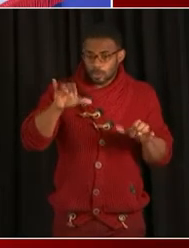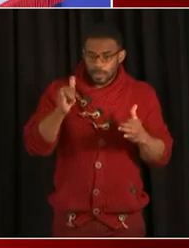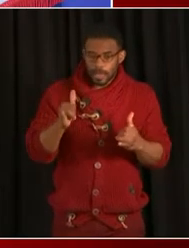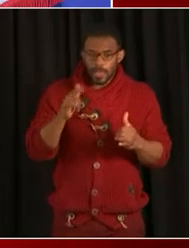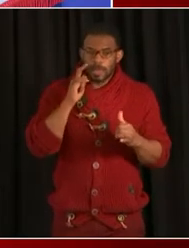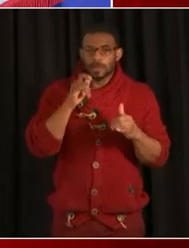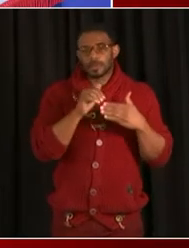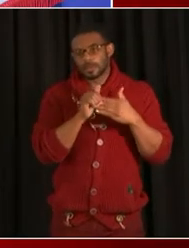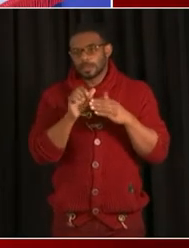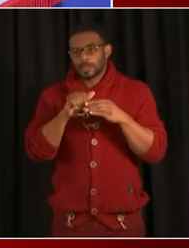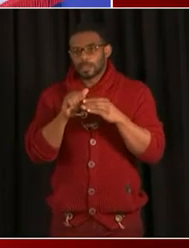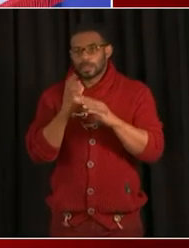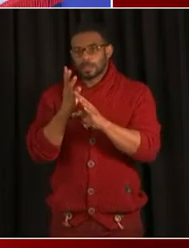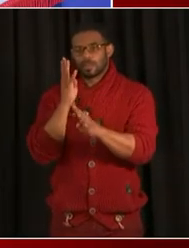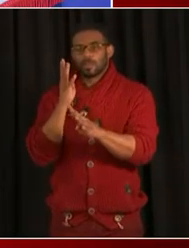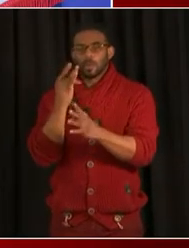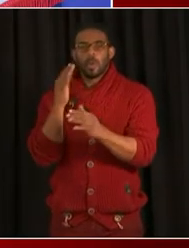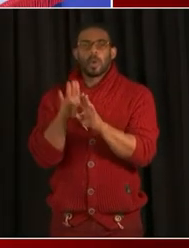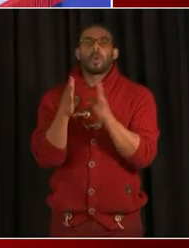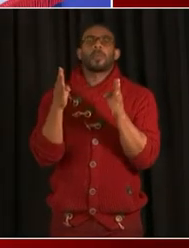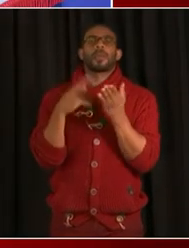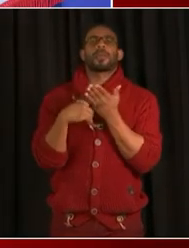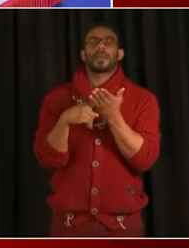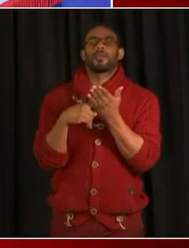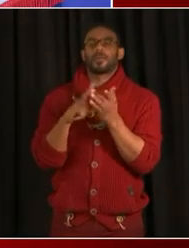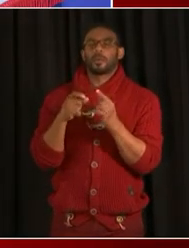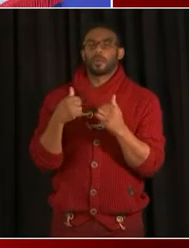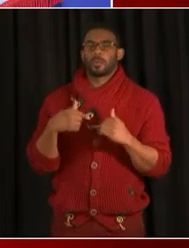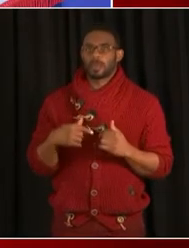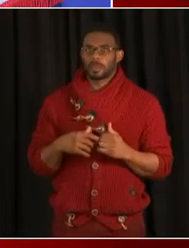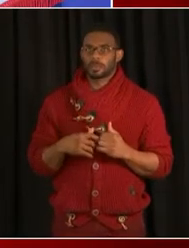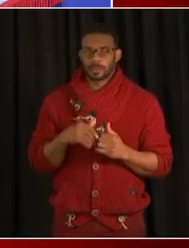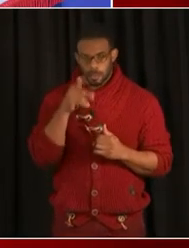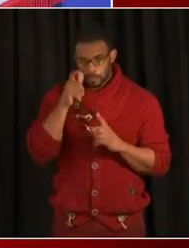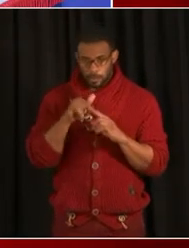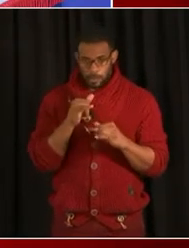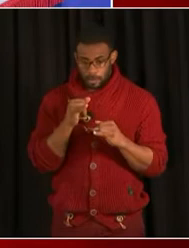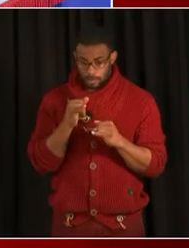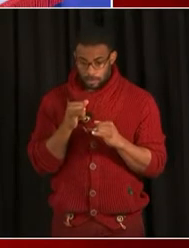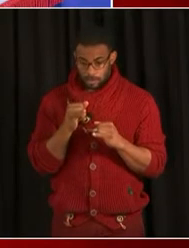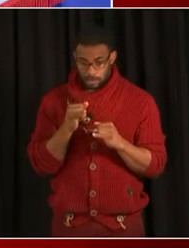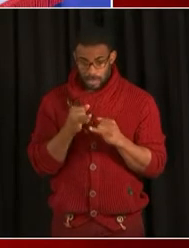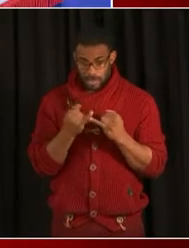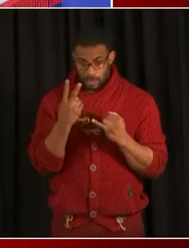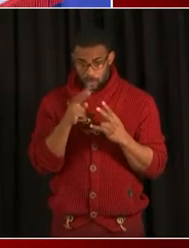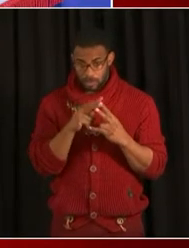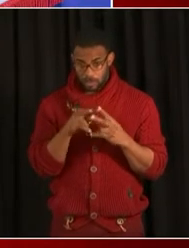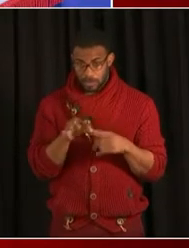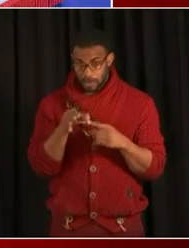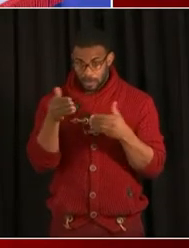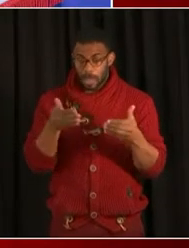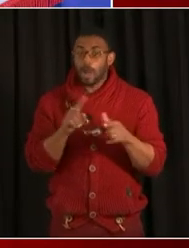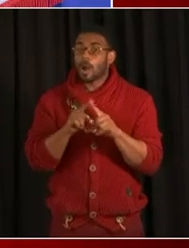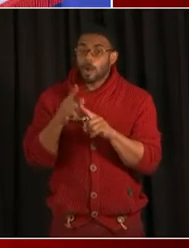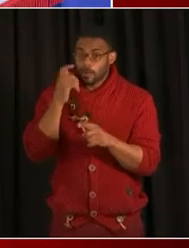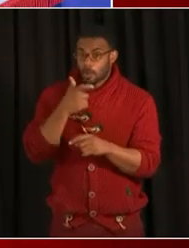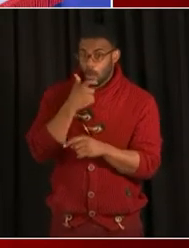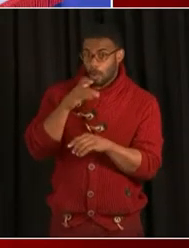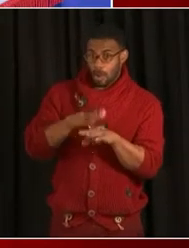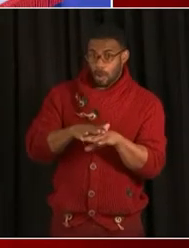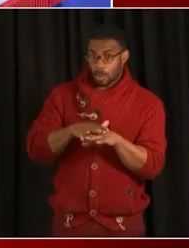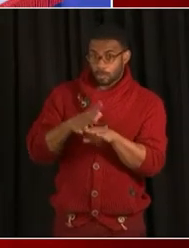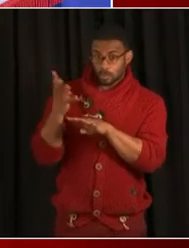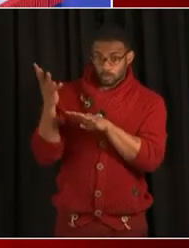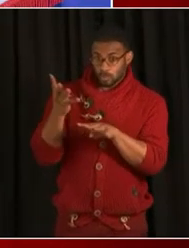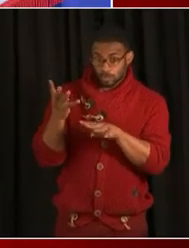do that now, and that'll get you in the queue. We'll open up the conversation when we hear from our last 2 special guests. Also, if you're watching